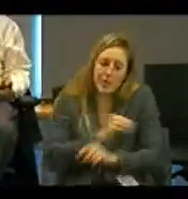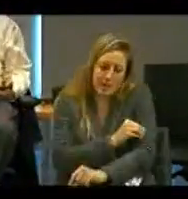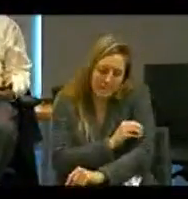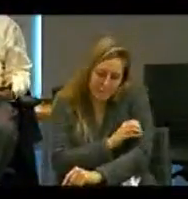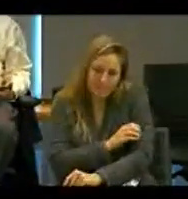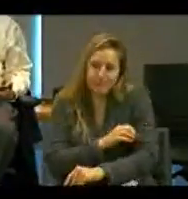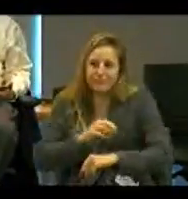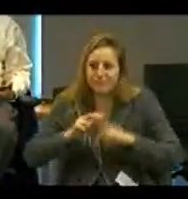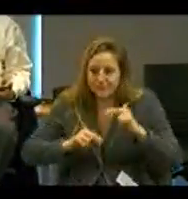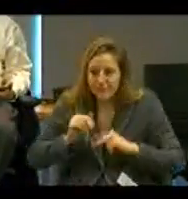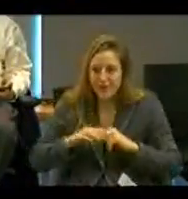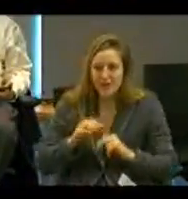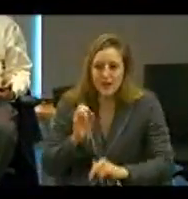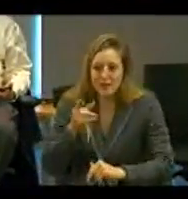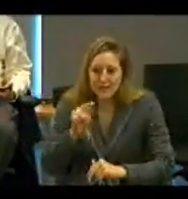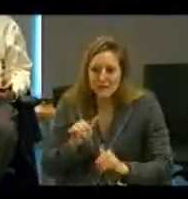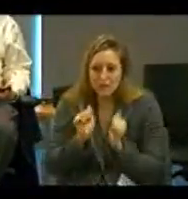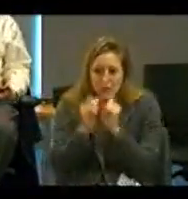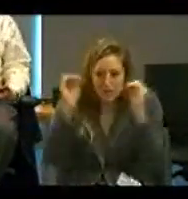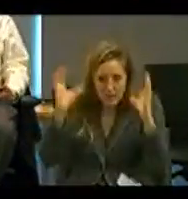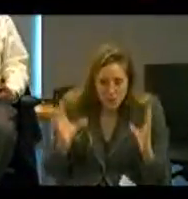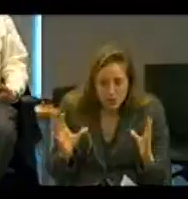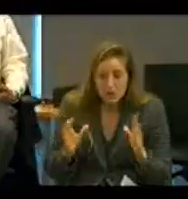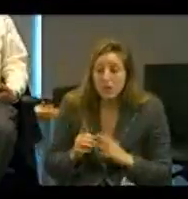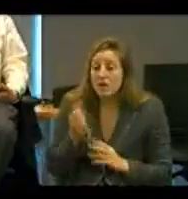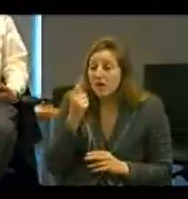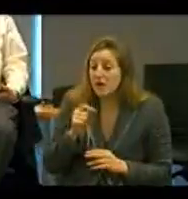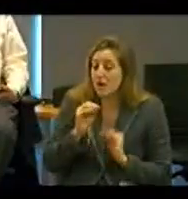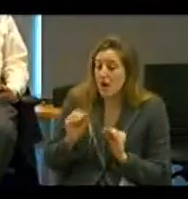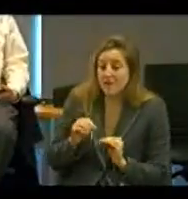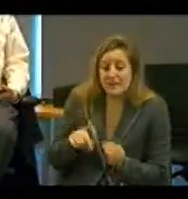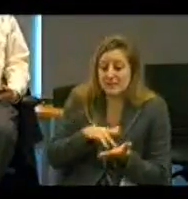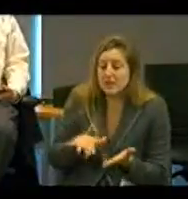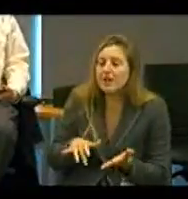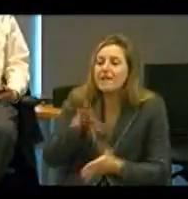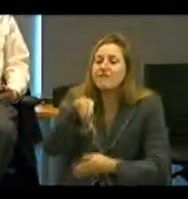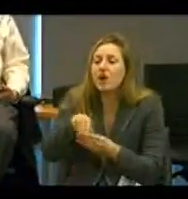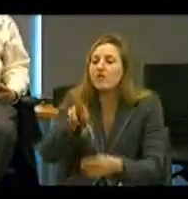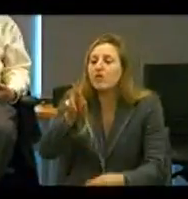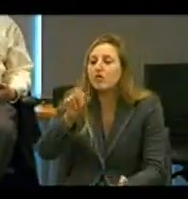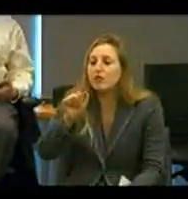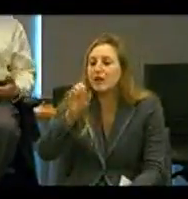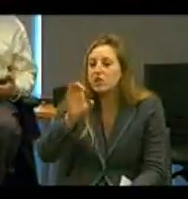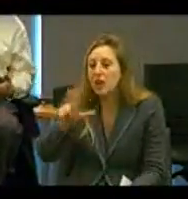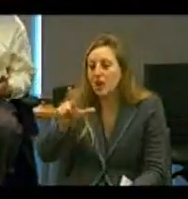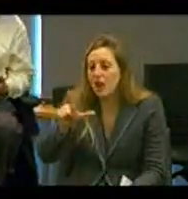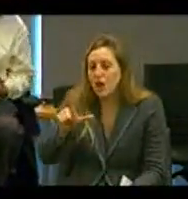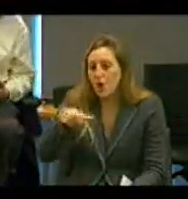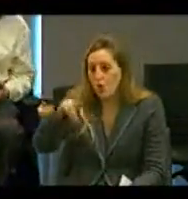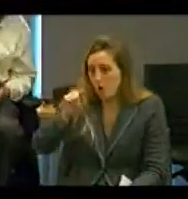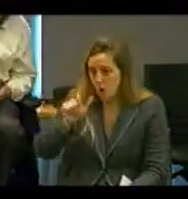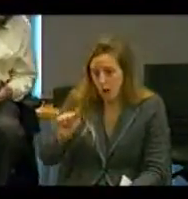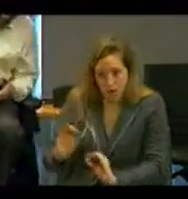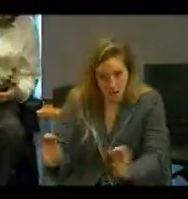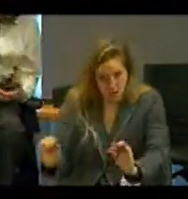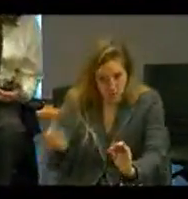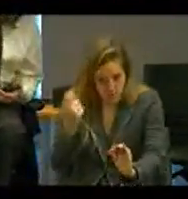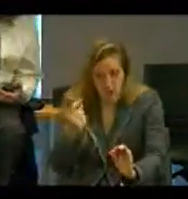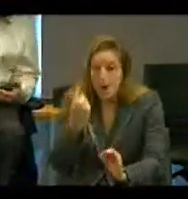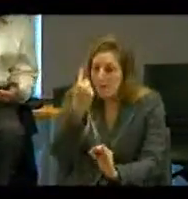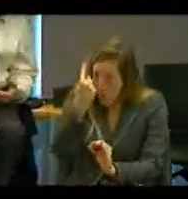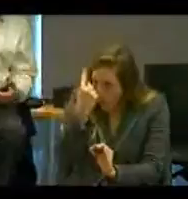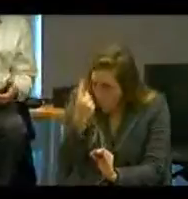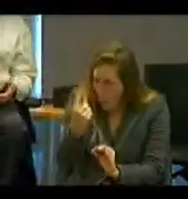studies in this book involve racial quotas, not a single one. They all had one thing in common, which